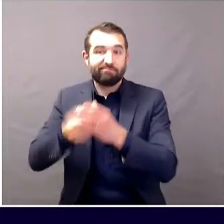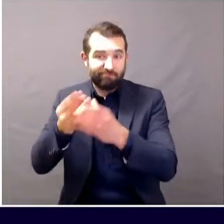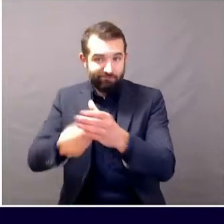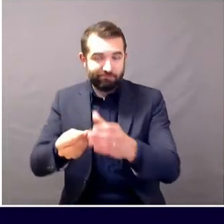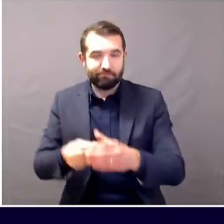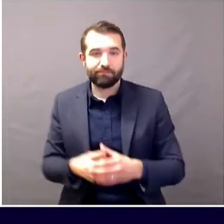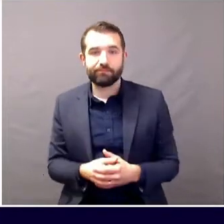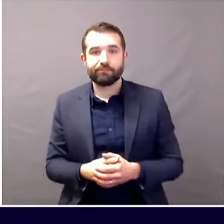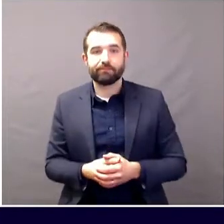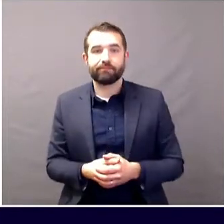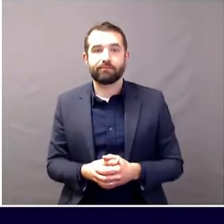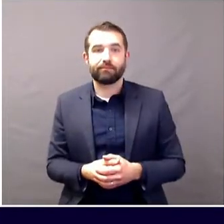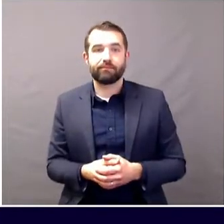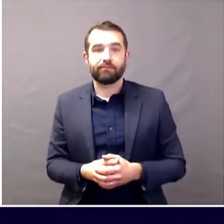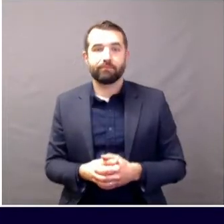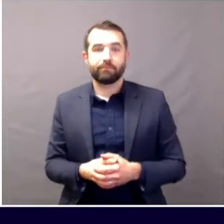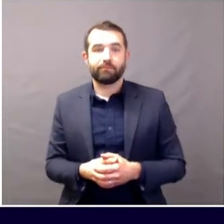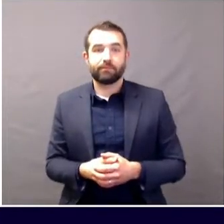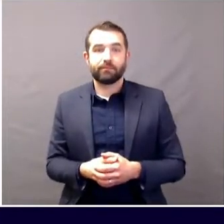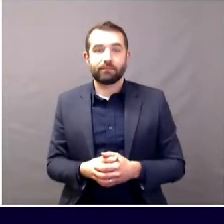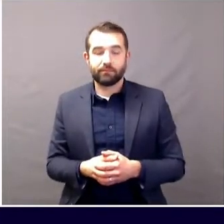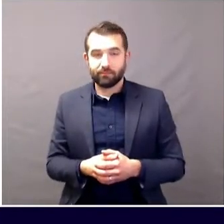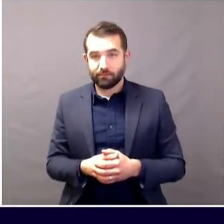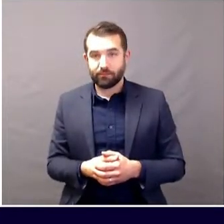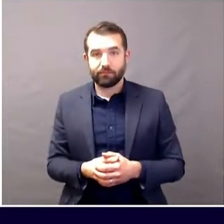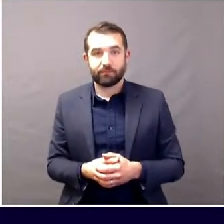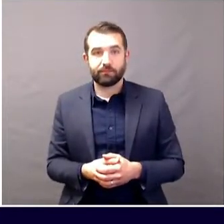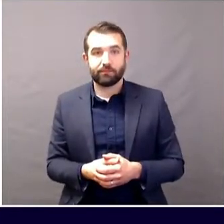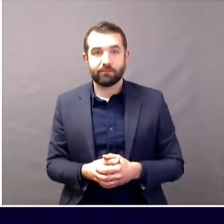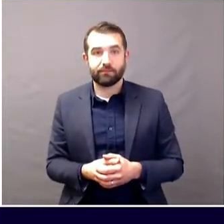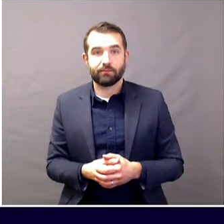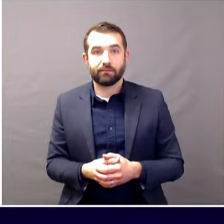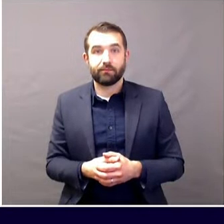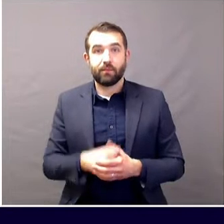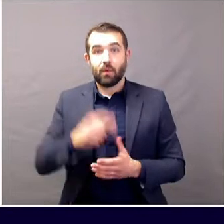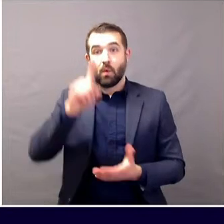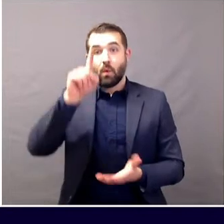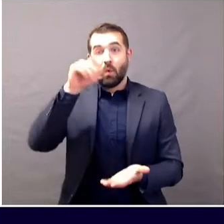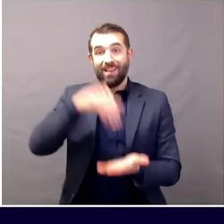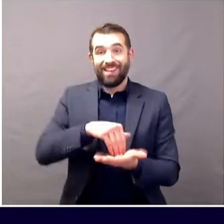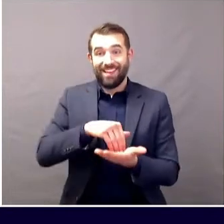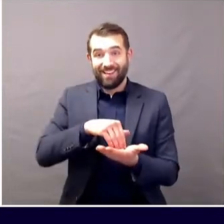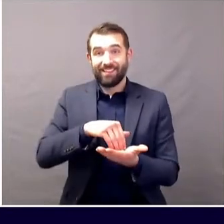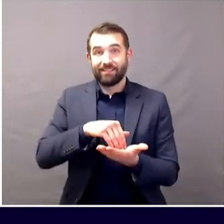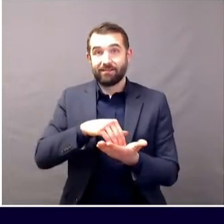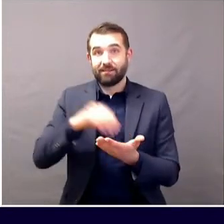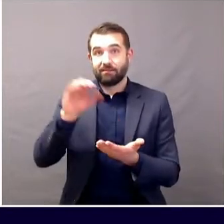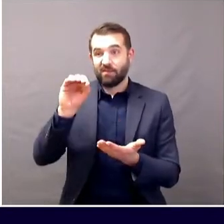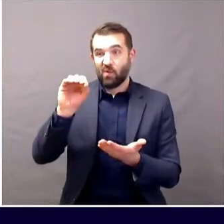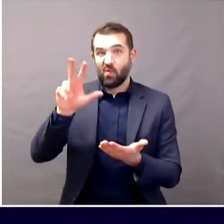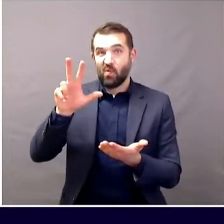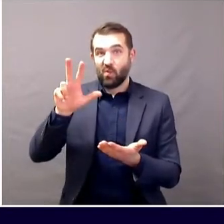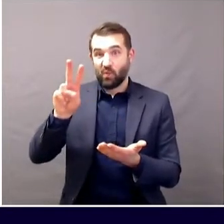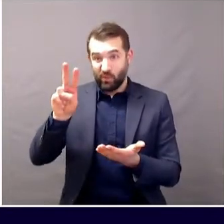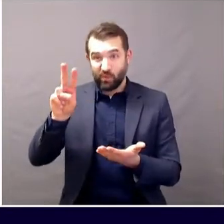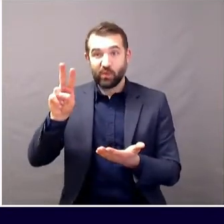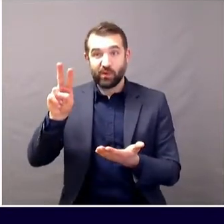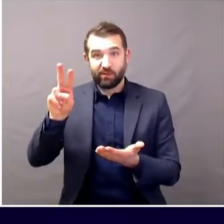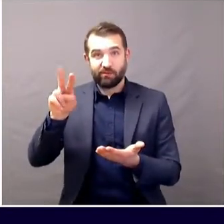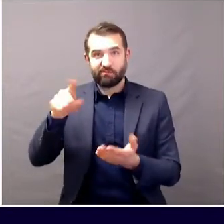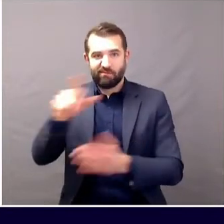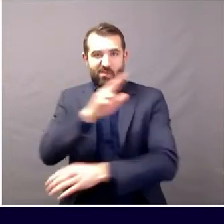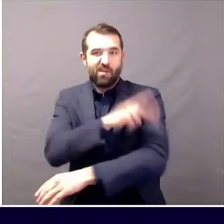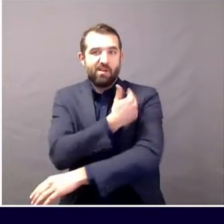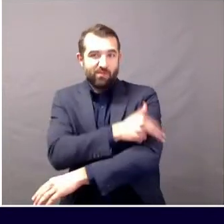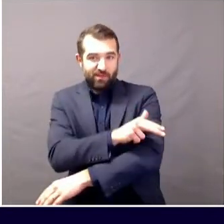with COVID-19, and cumulatively 1,032 individuals who have been hospitalized. Right now